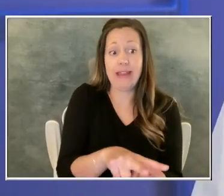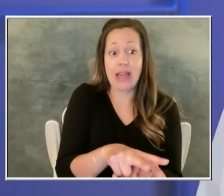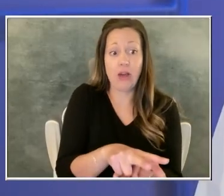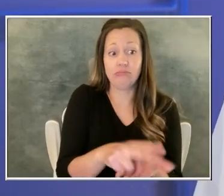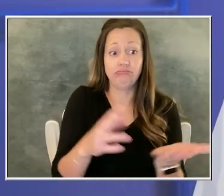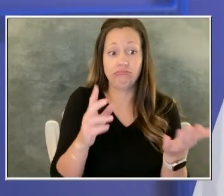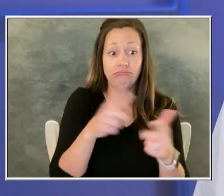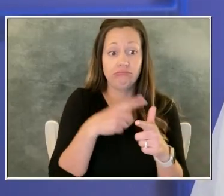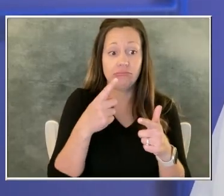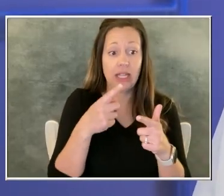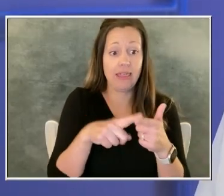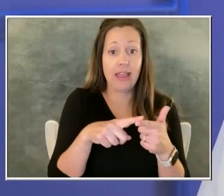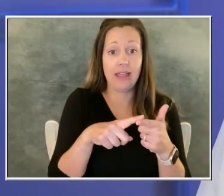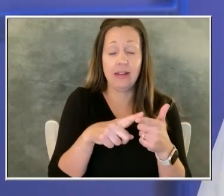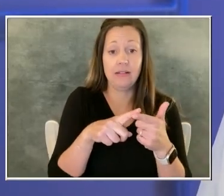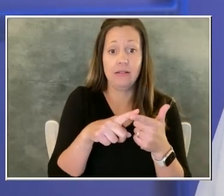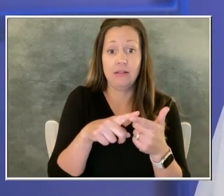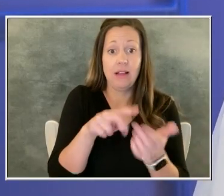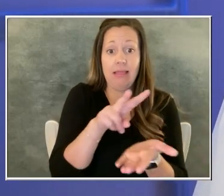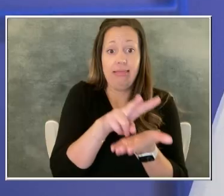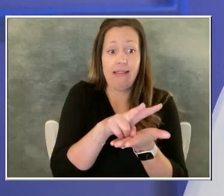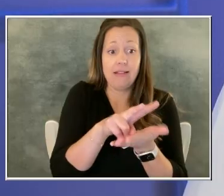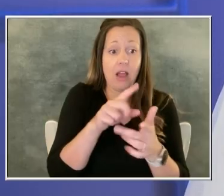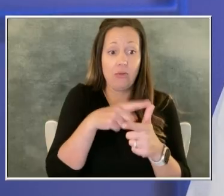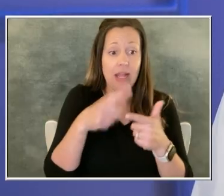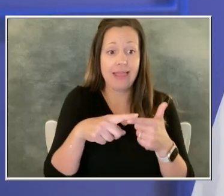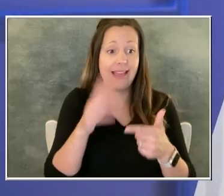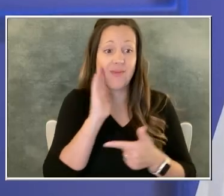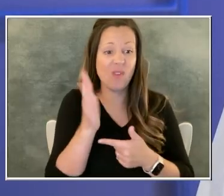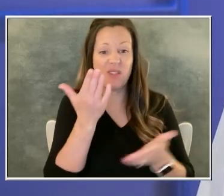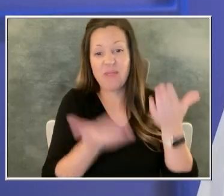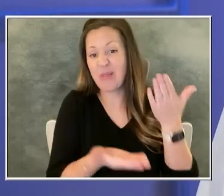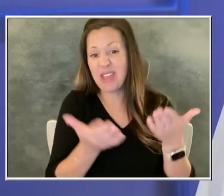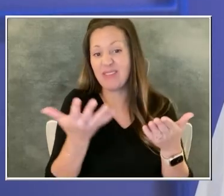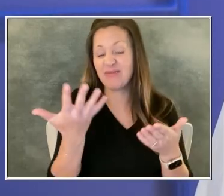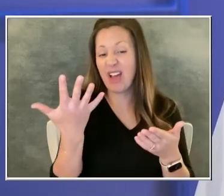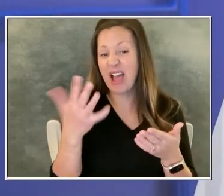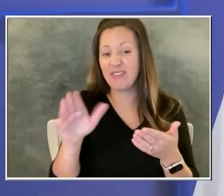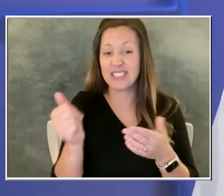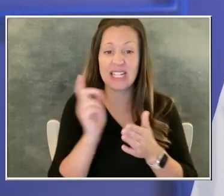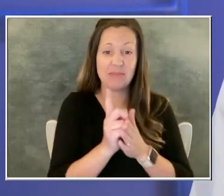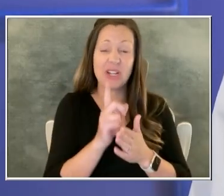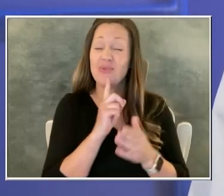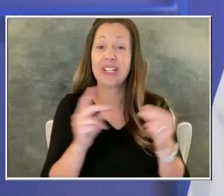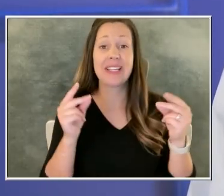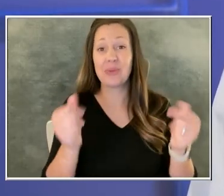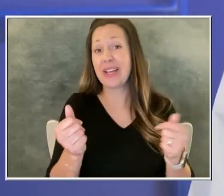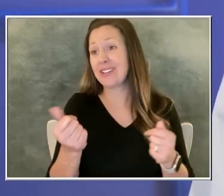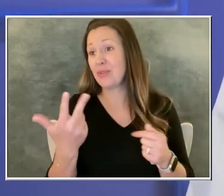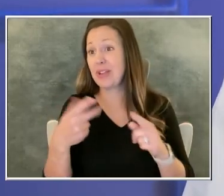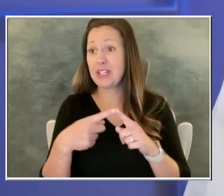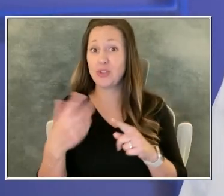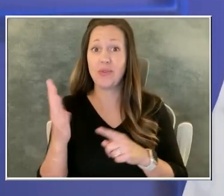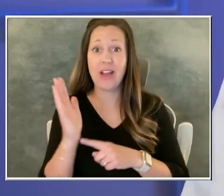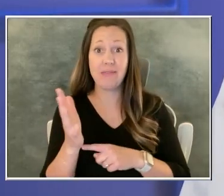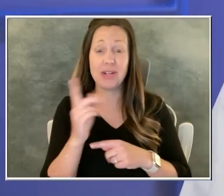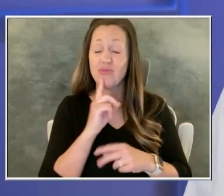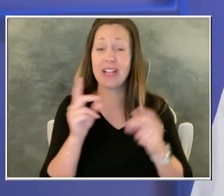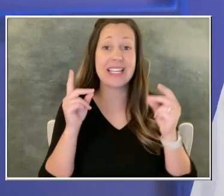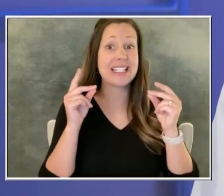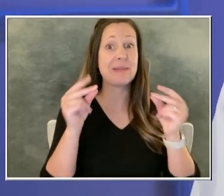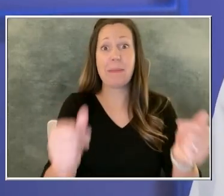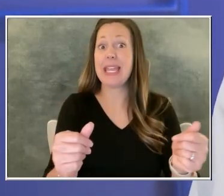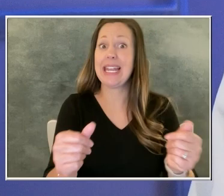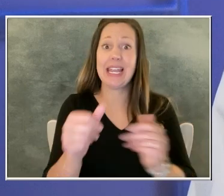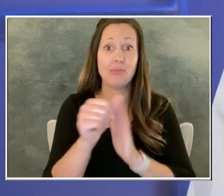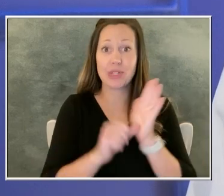5 or 10 minutes. But the procedure itself, once we get started, it could be quick as 3 to 5 minutes. It's a very, very speedy procedure, even if you're really taking your time